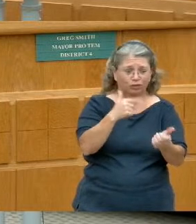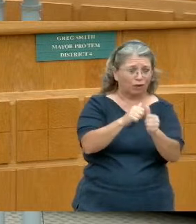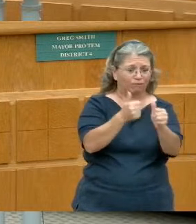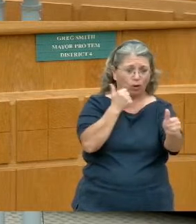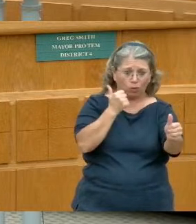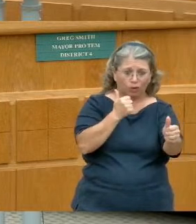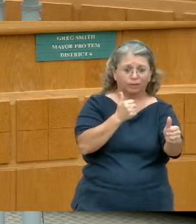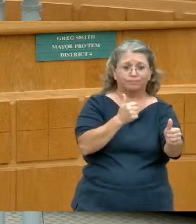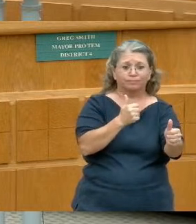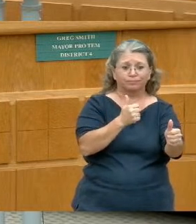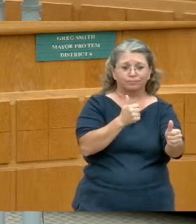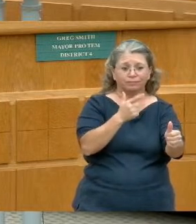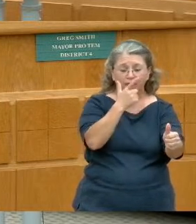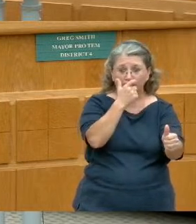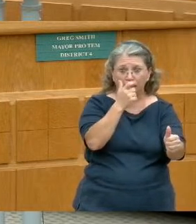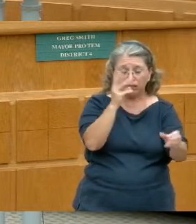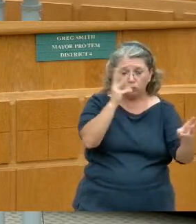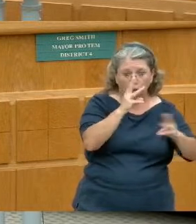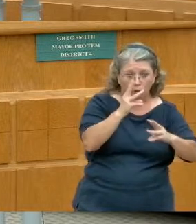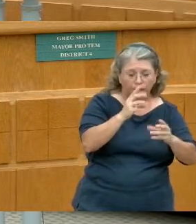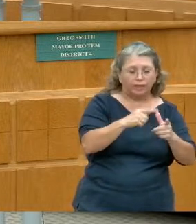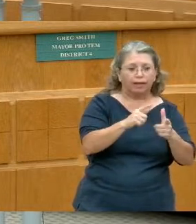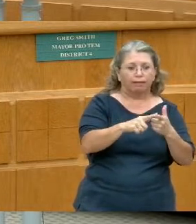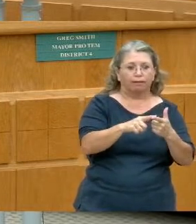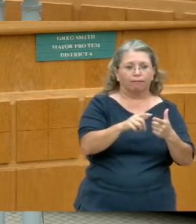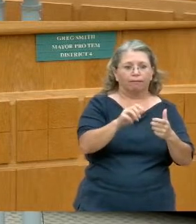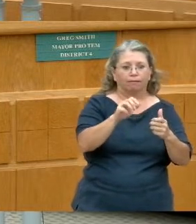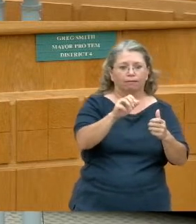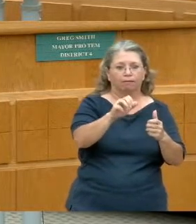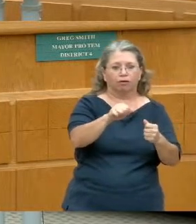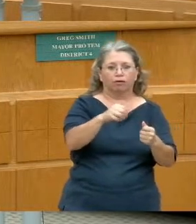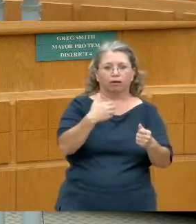treated, than if you do get treated for it.